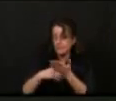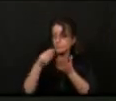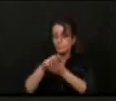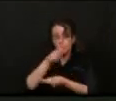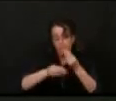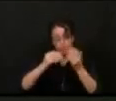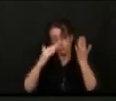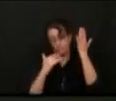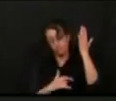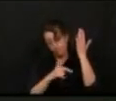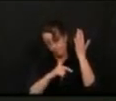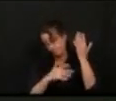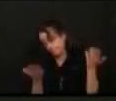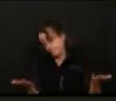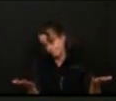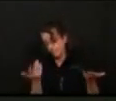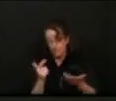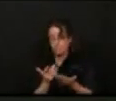That's a